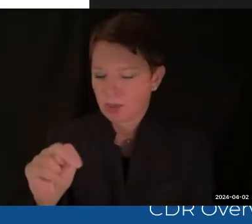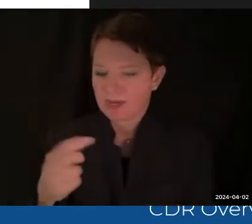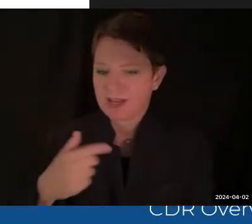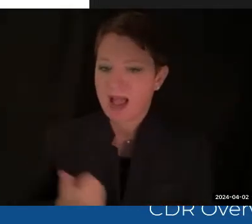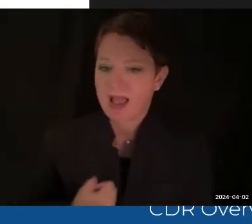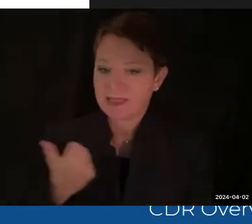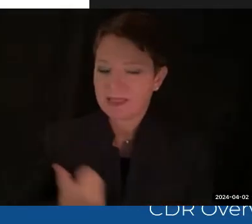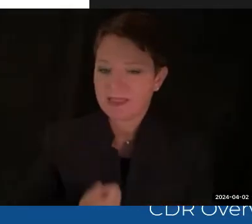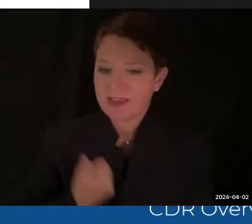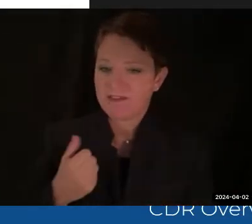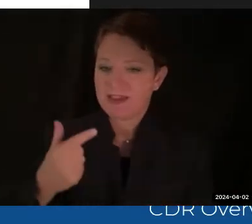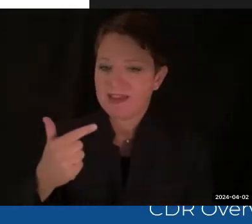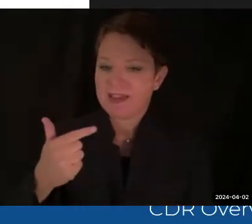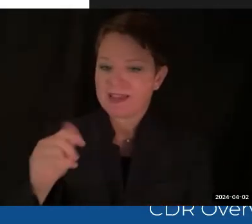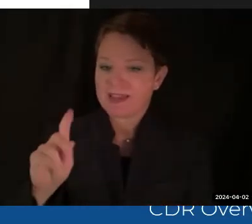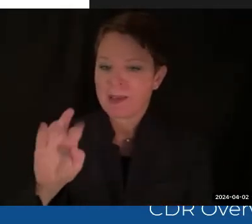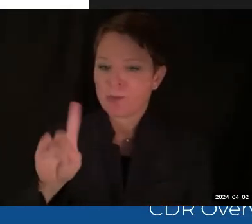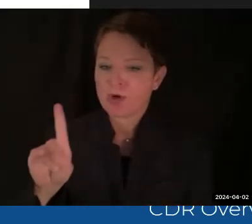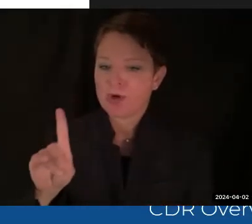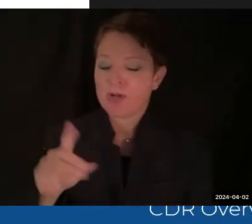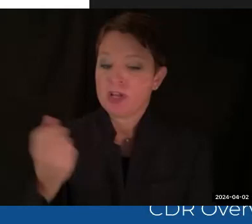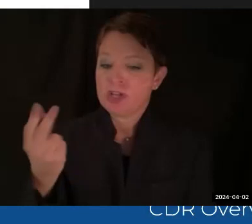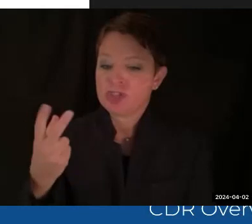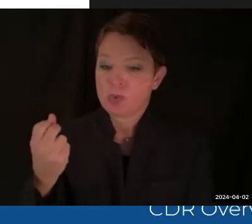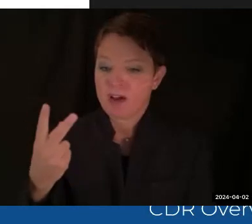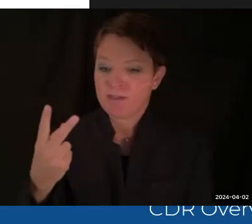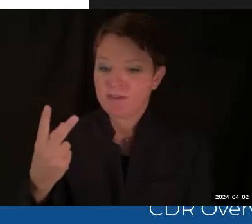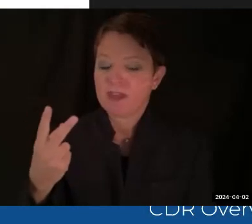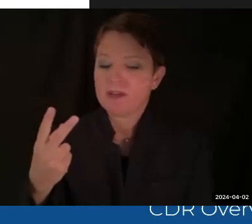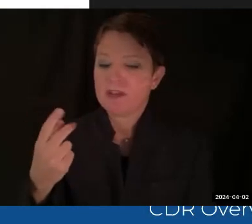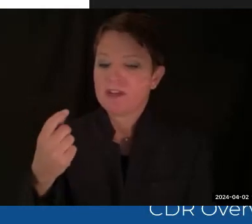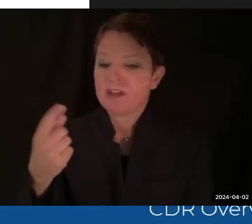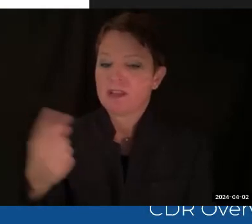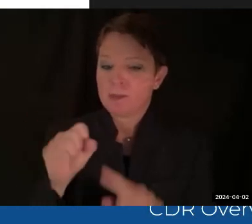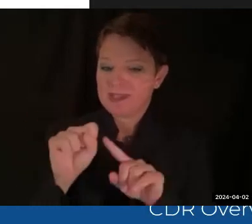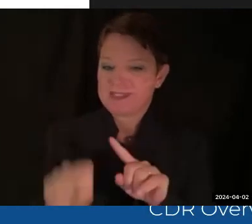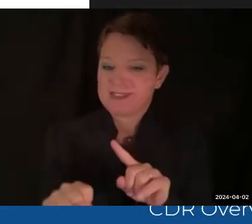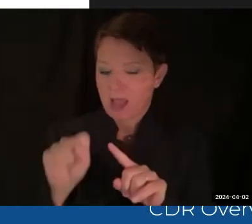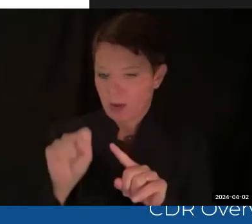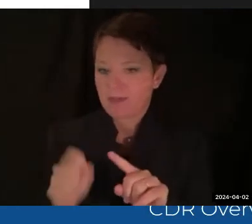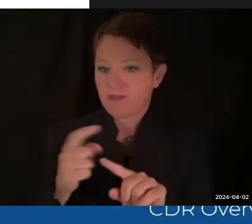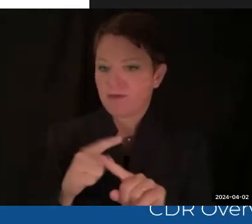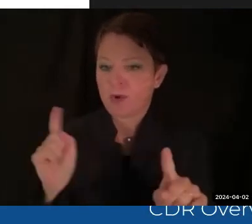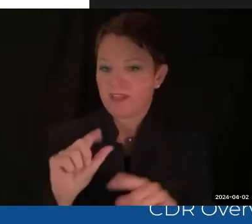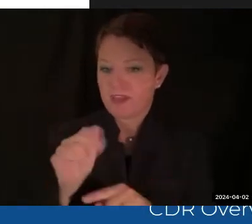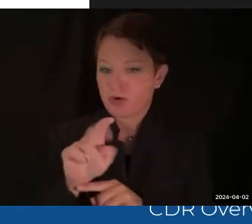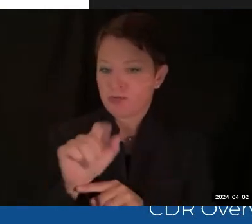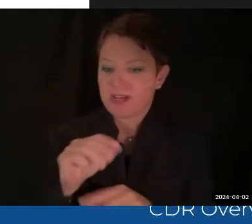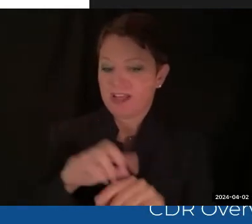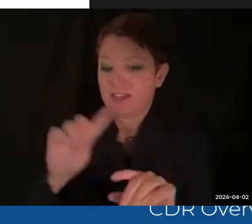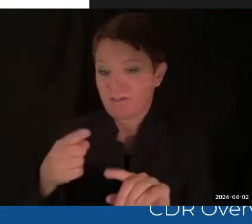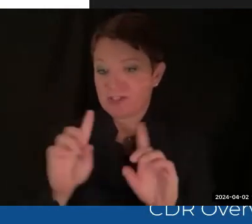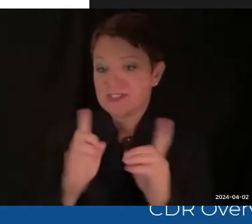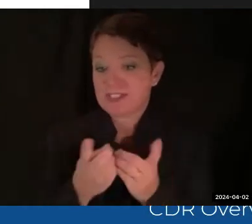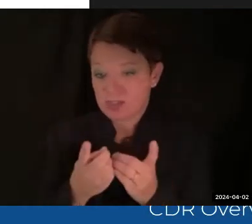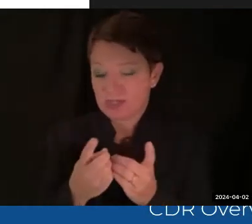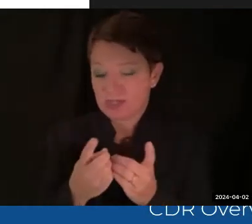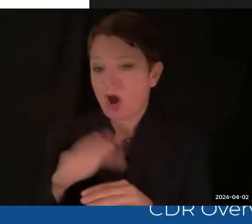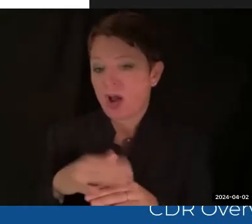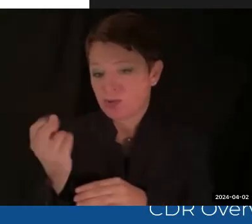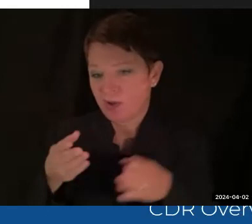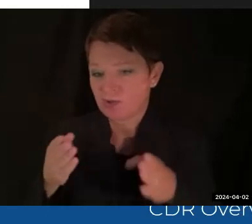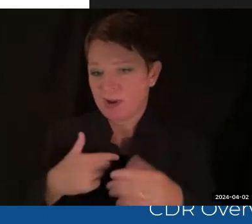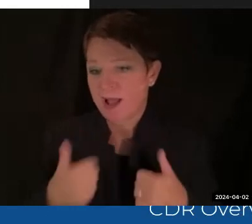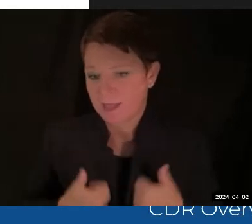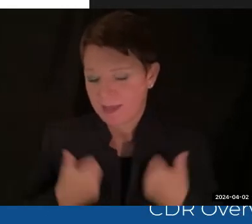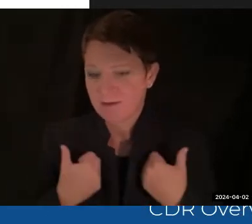live in Gayborhood on 12th Street, just south of the proposed arena site in the 1st District. I think